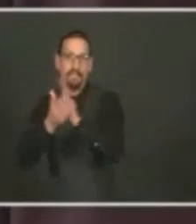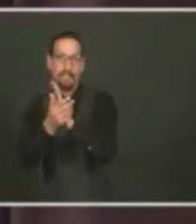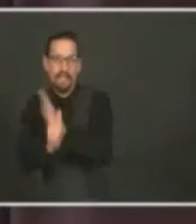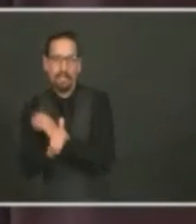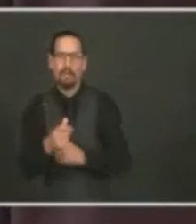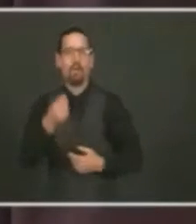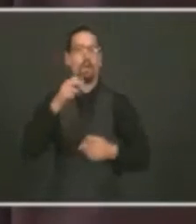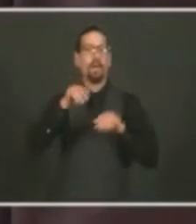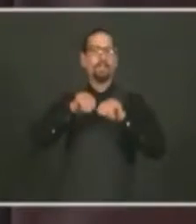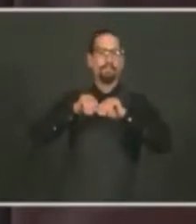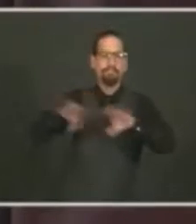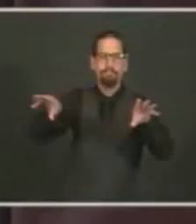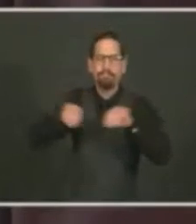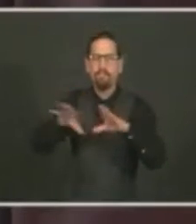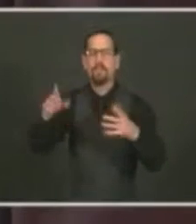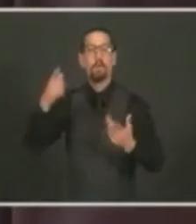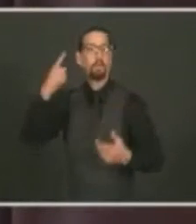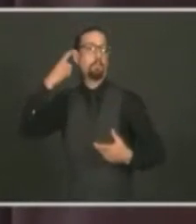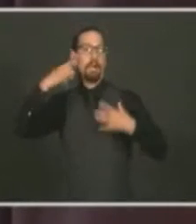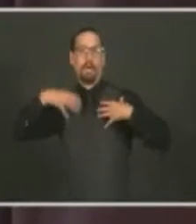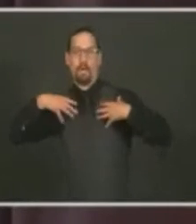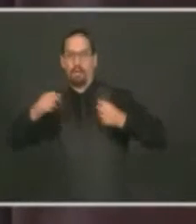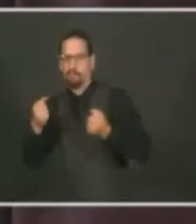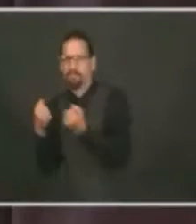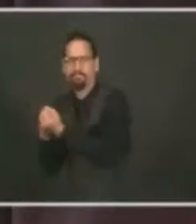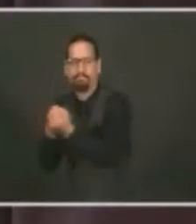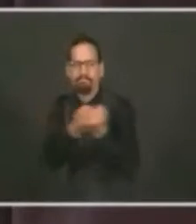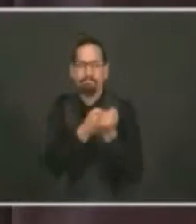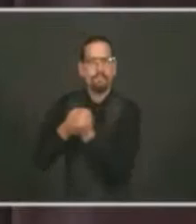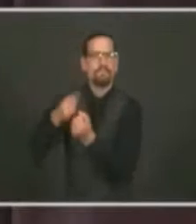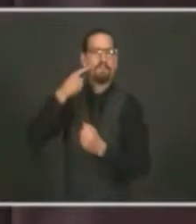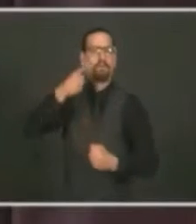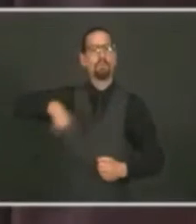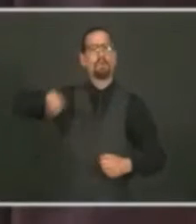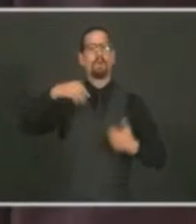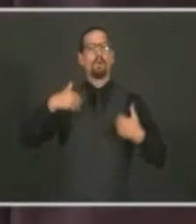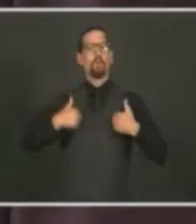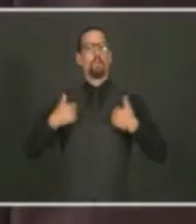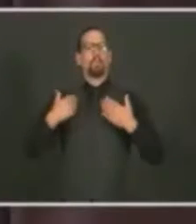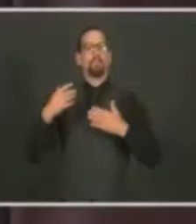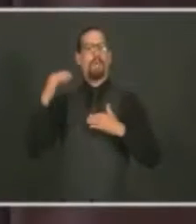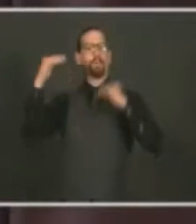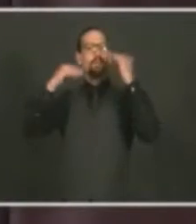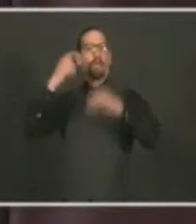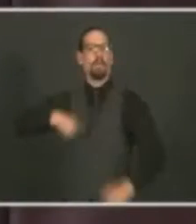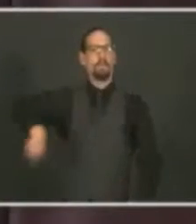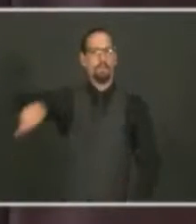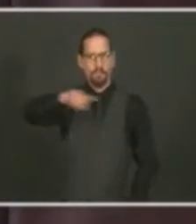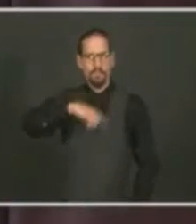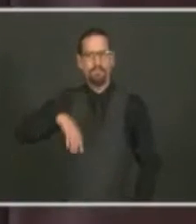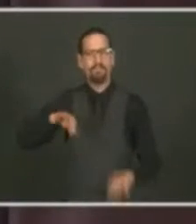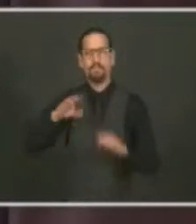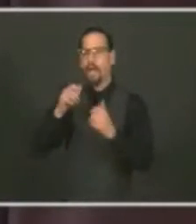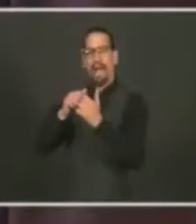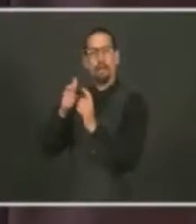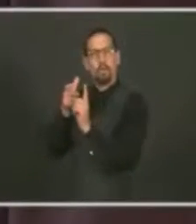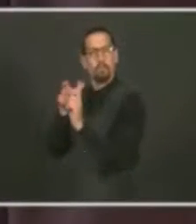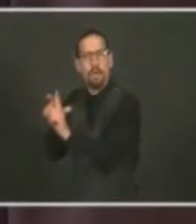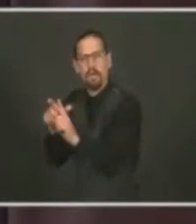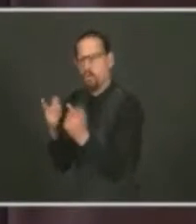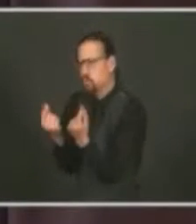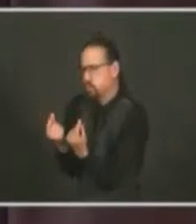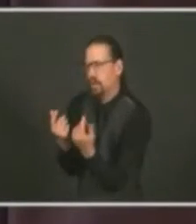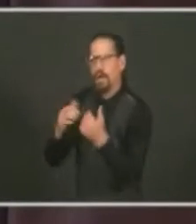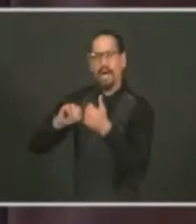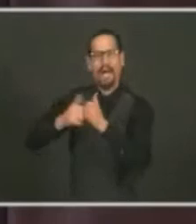frustrating to be in quarantine or to be in isolation. So, and we'll have more information about the task force in the coming